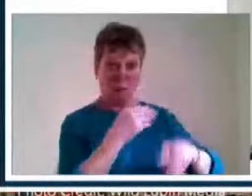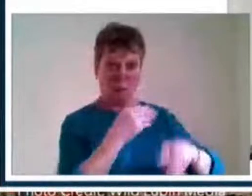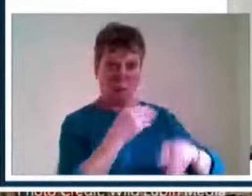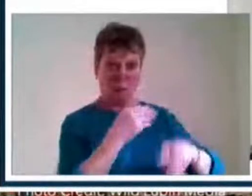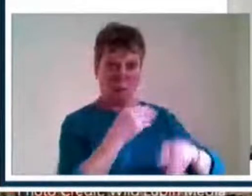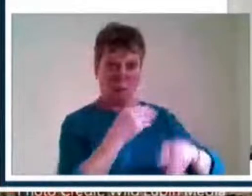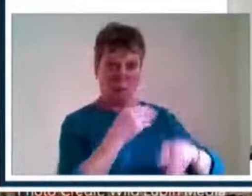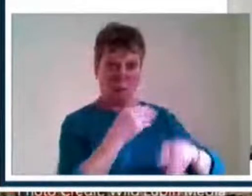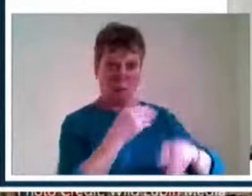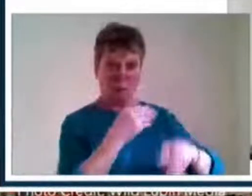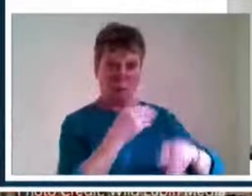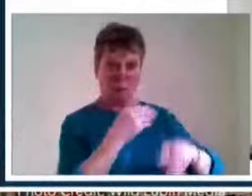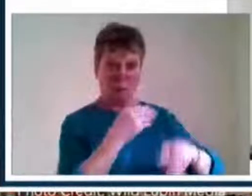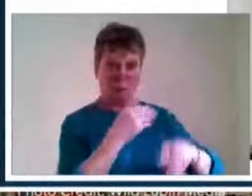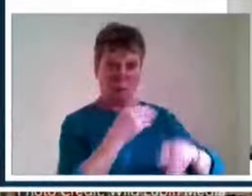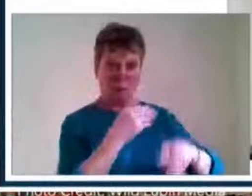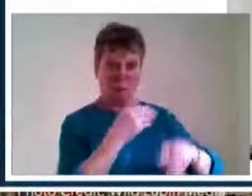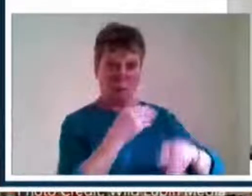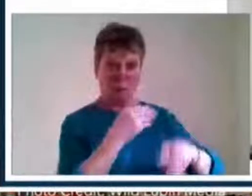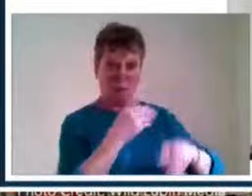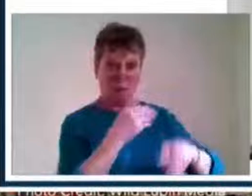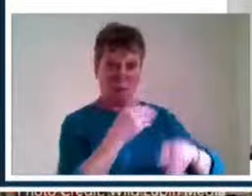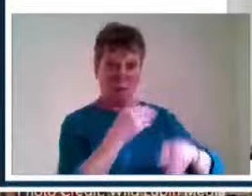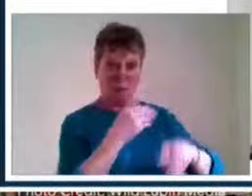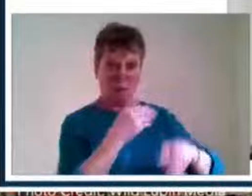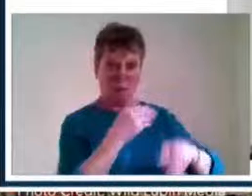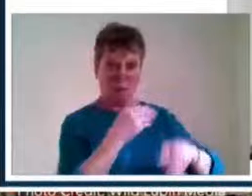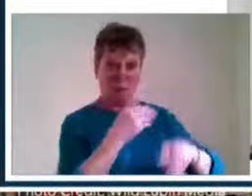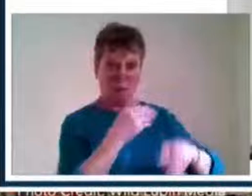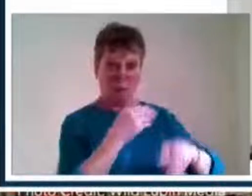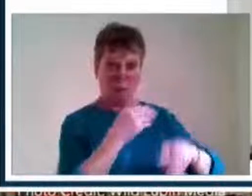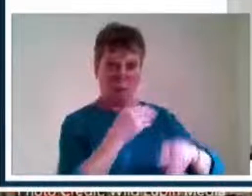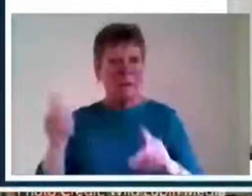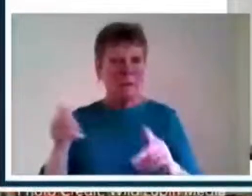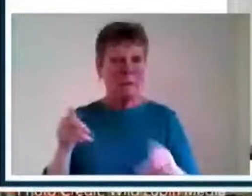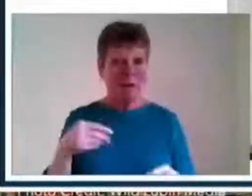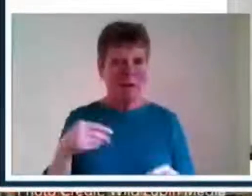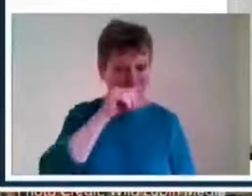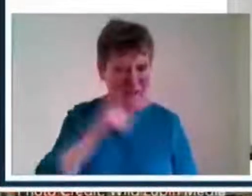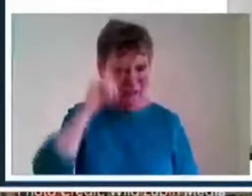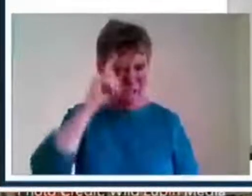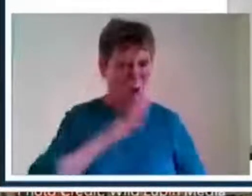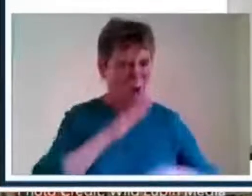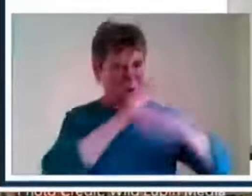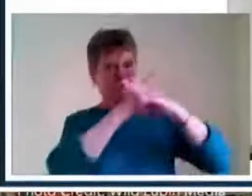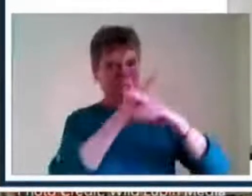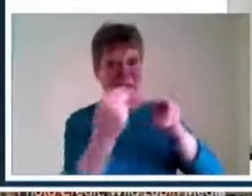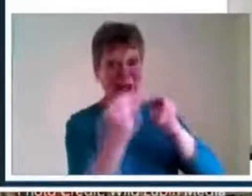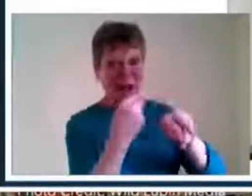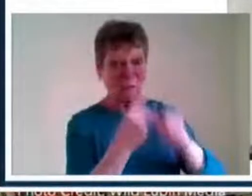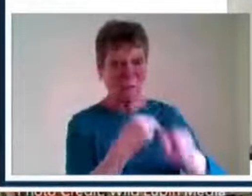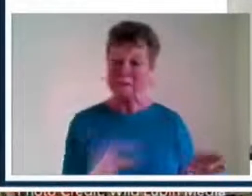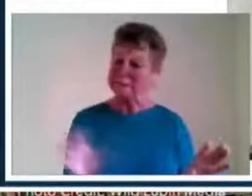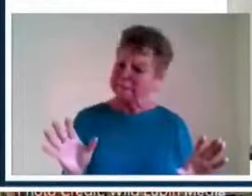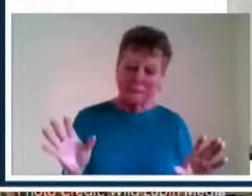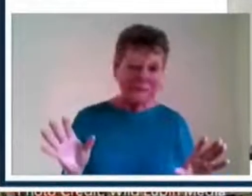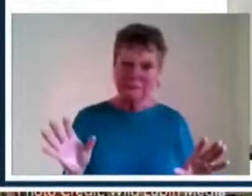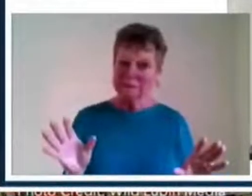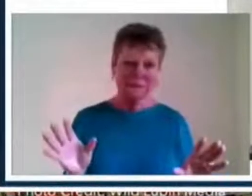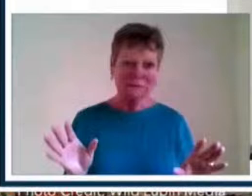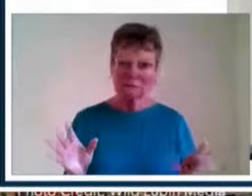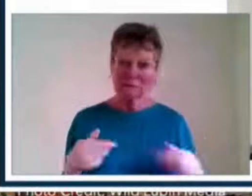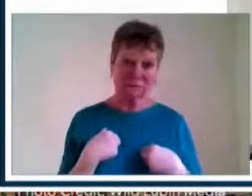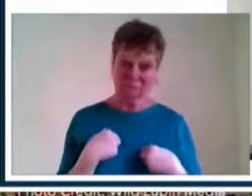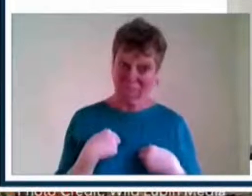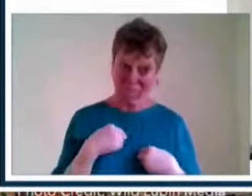it. Nova Scotians have no patience for highway blockades, and personally, many people would know I have even